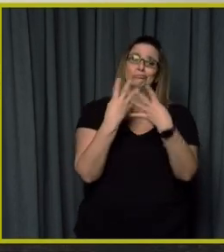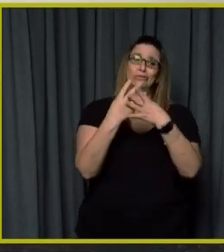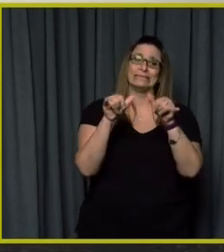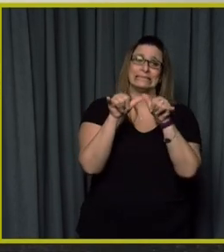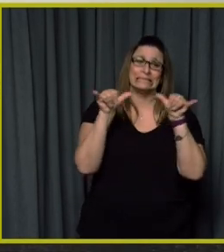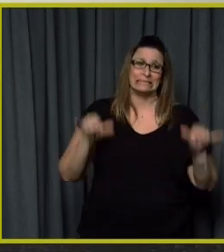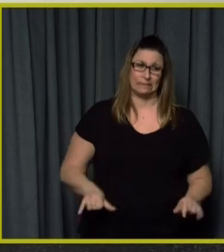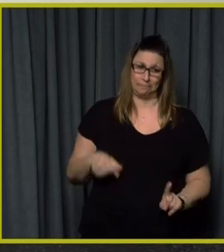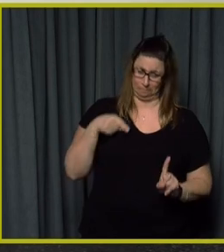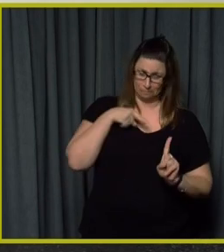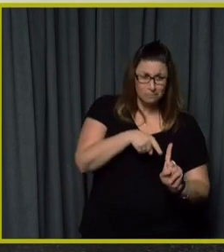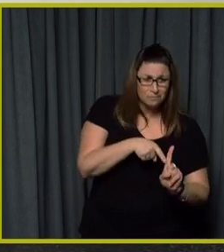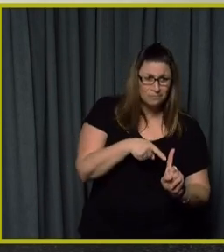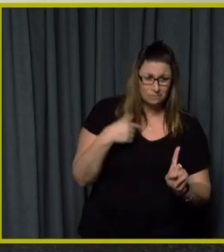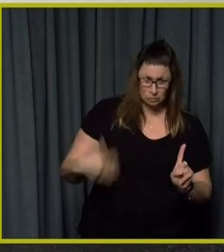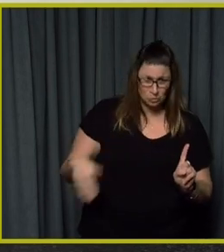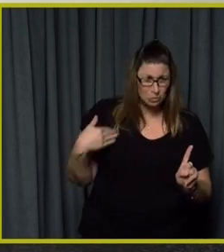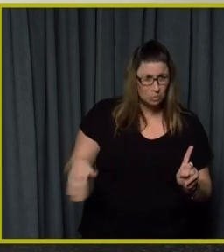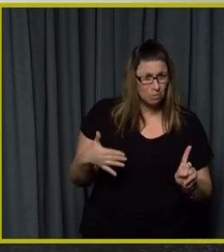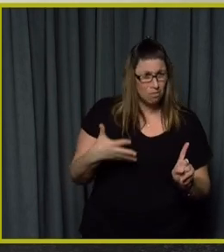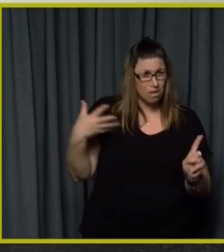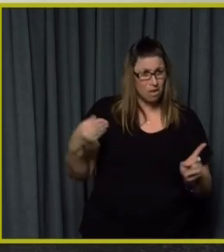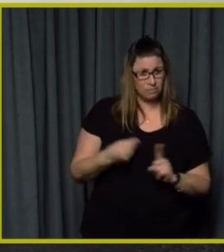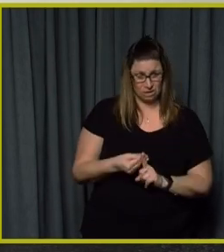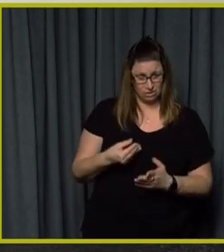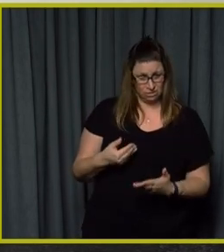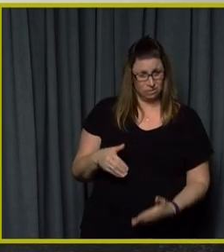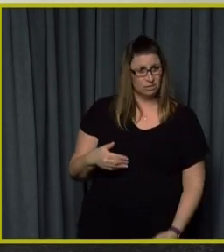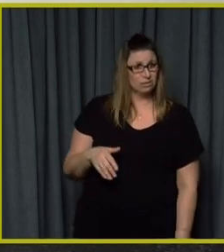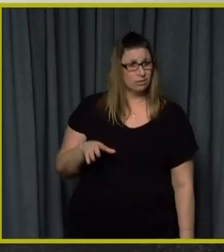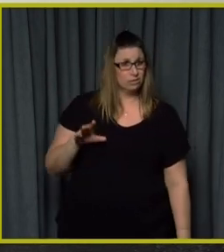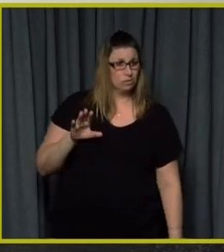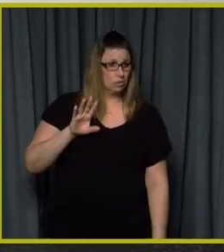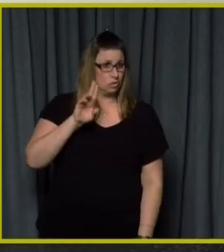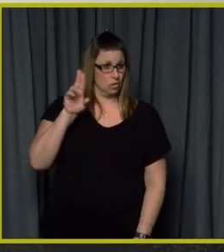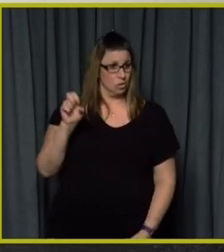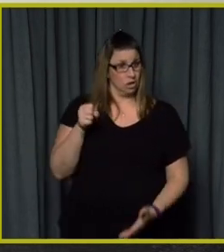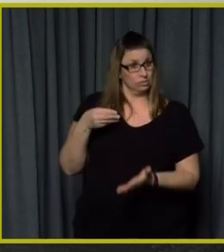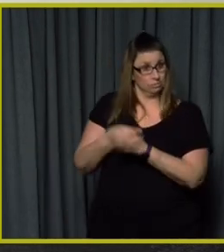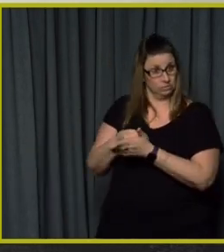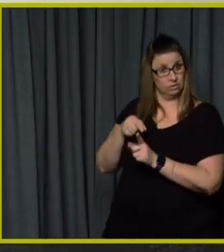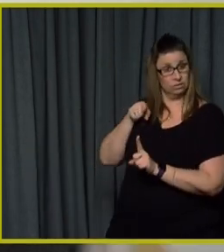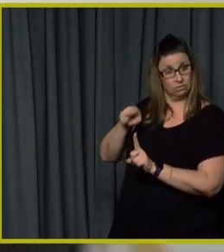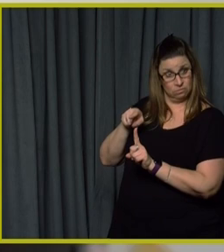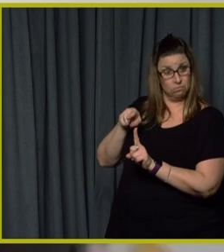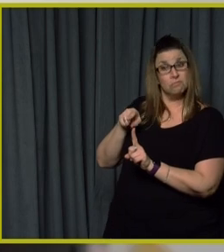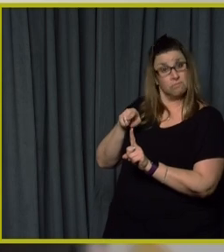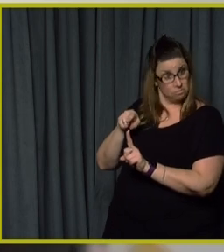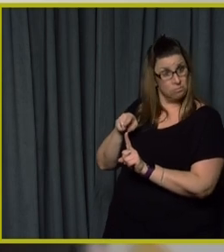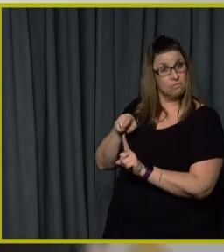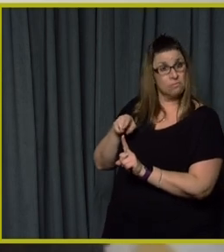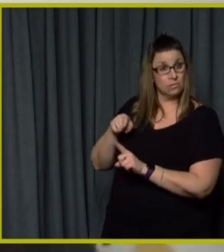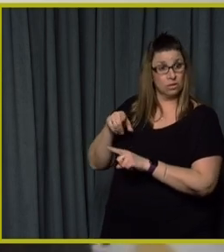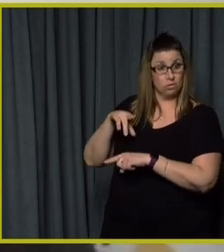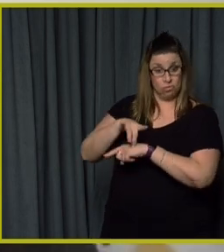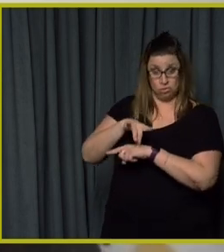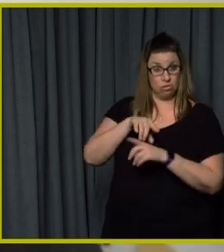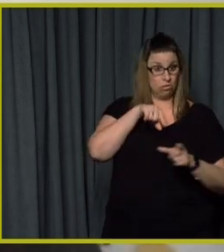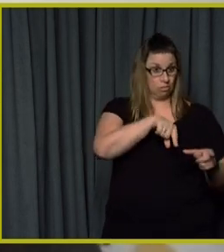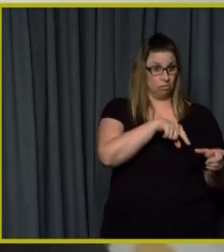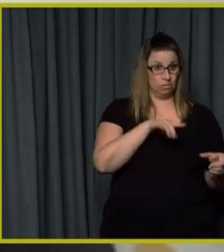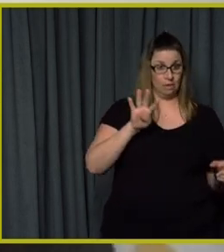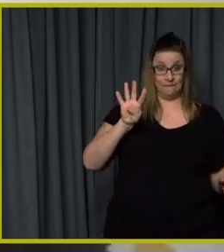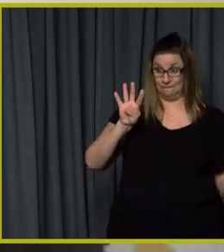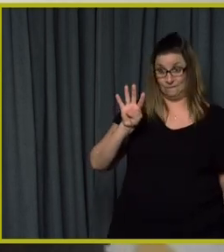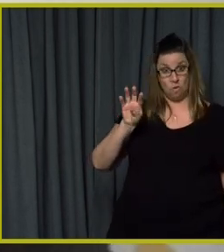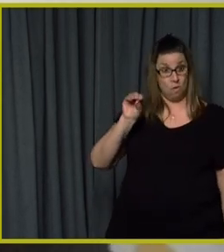United States has 4% of the world's population and 25% of the world's incarcerated population? We have to